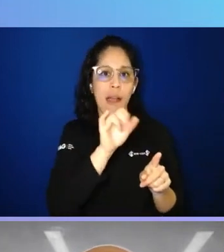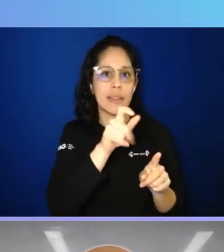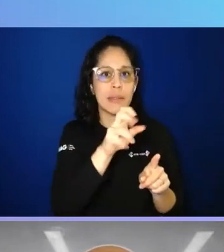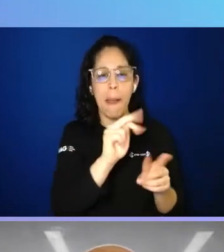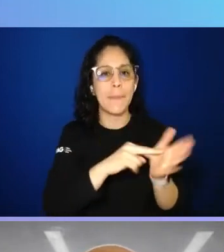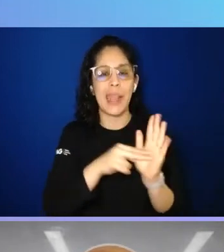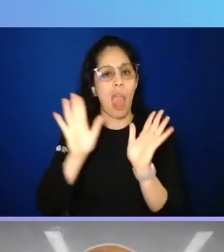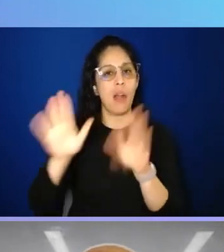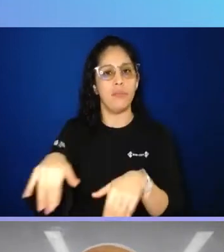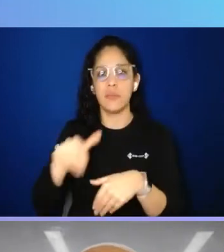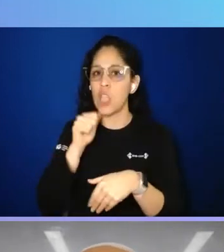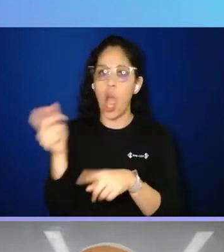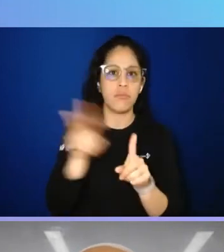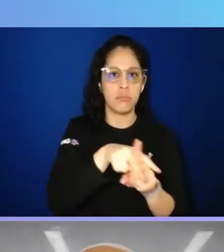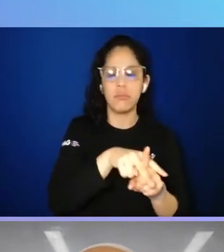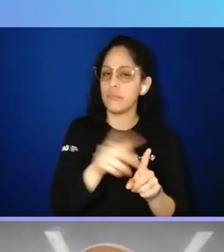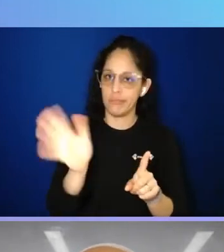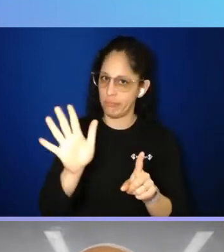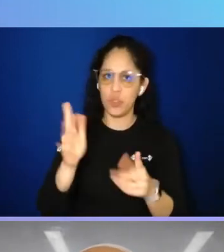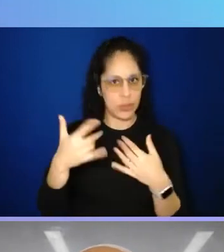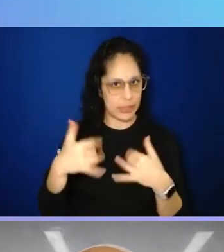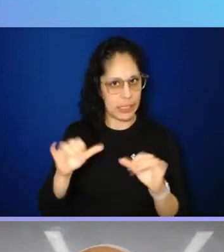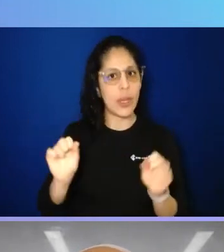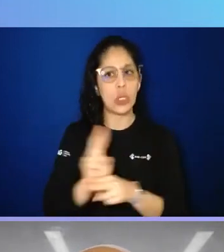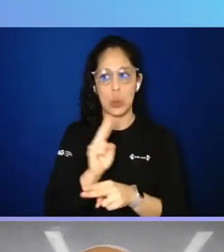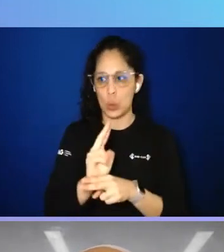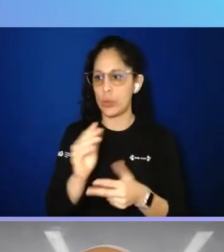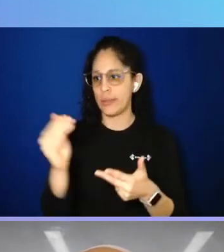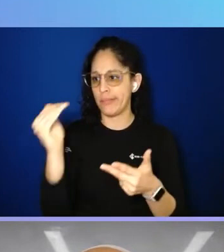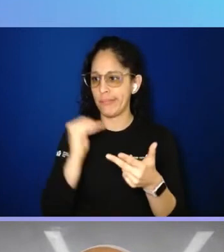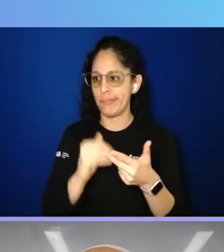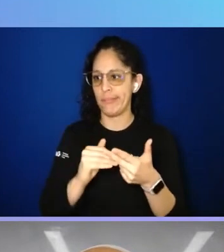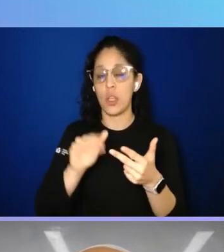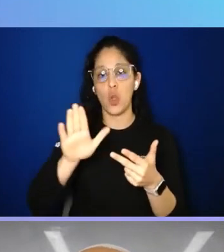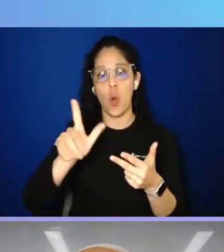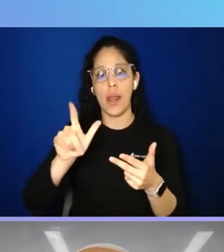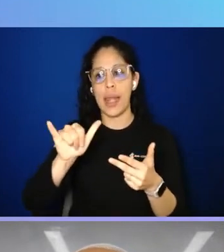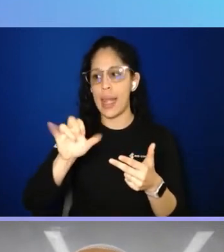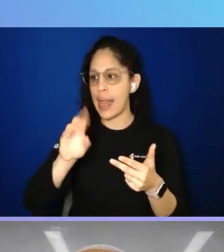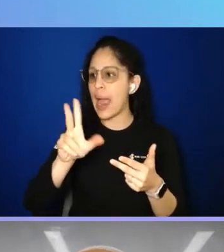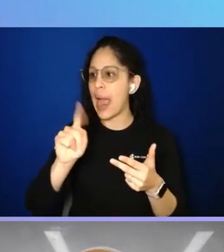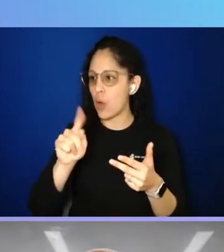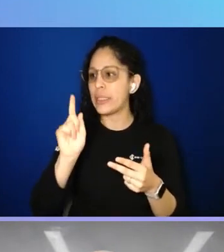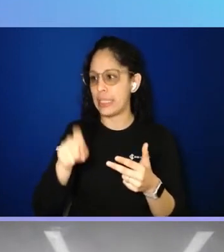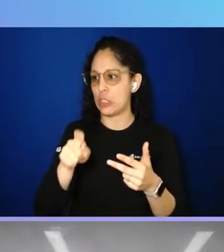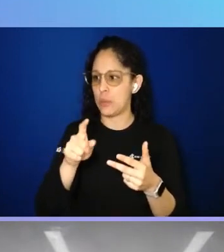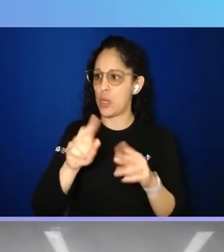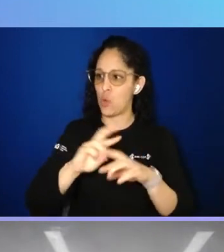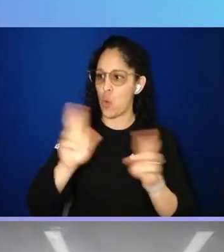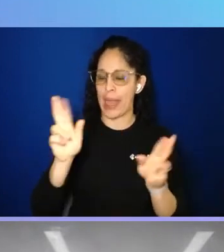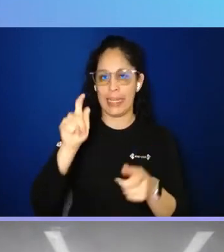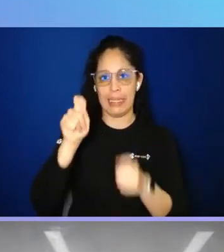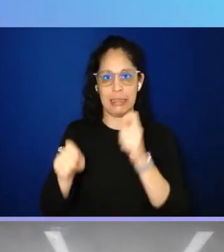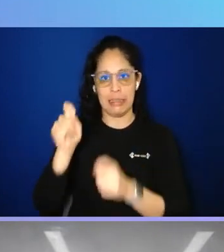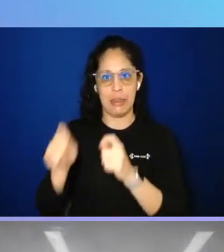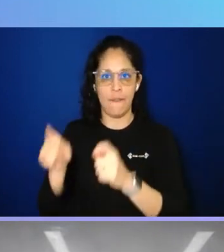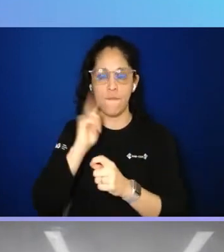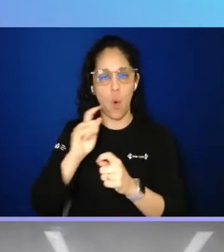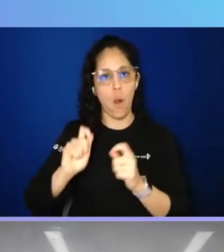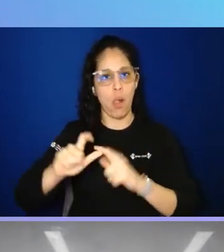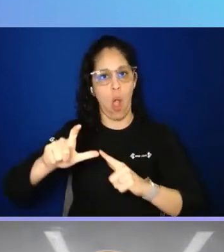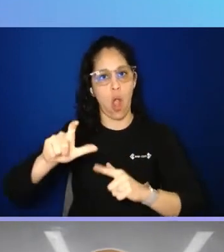well. Think if your layout needs to be tweaked for larger text sizes. And we've seen some things you can do. You can